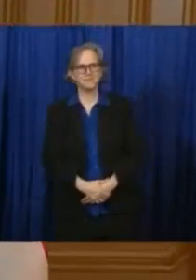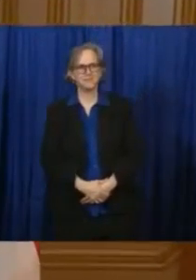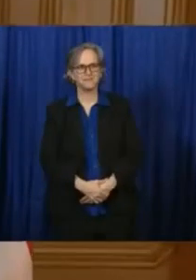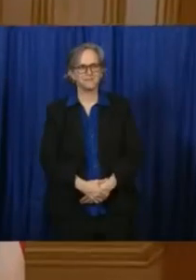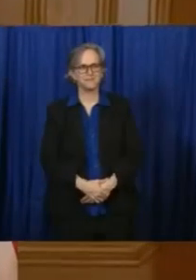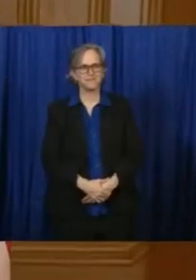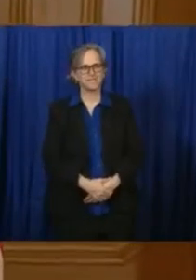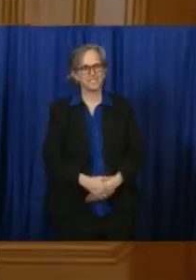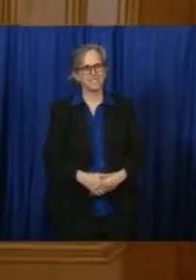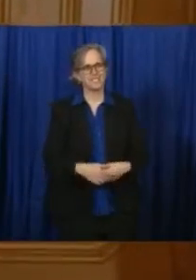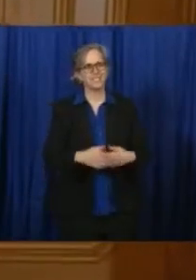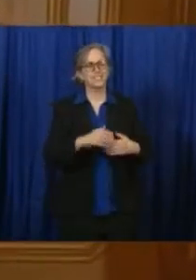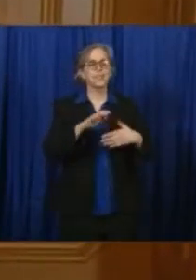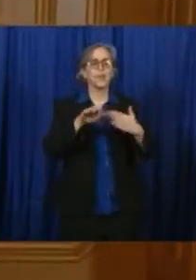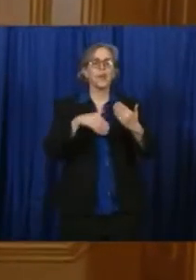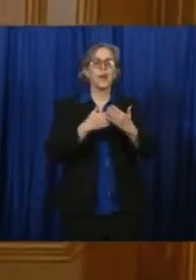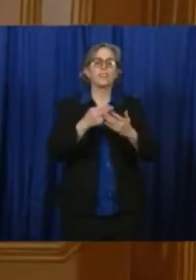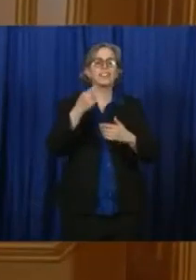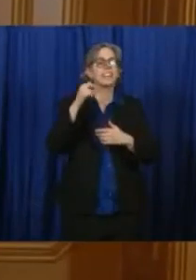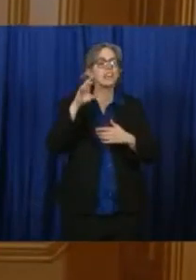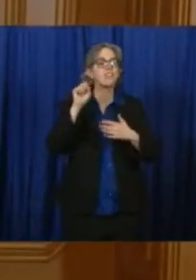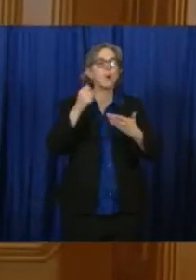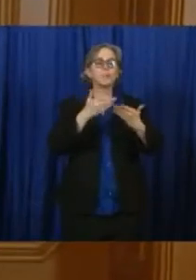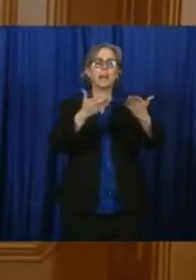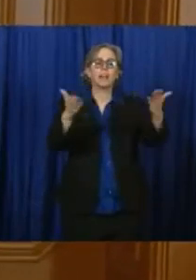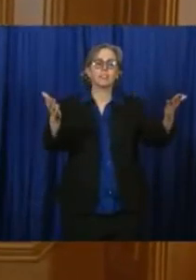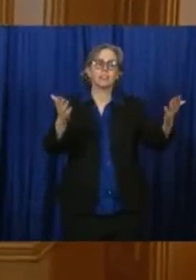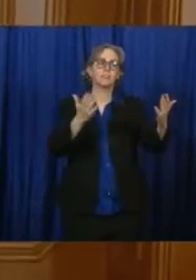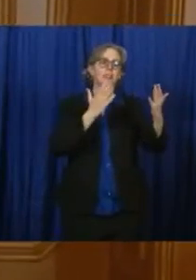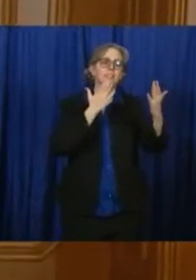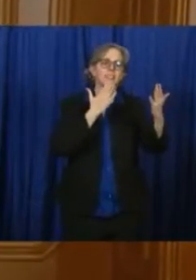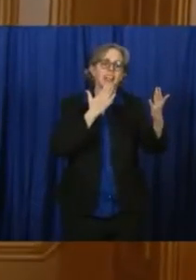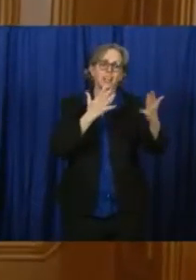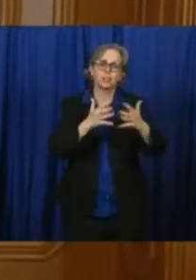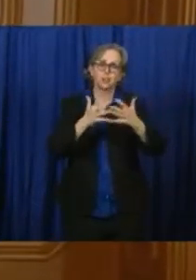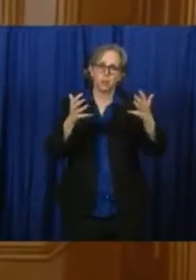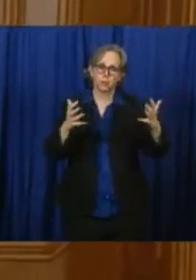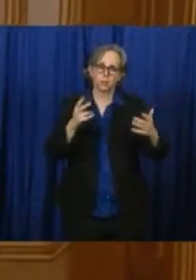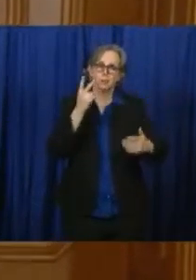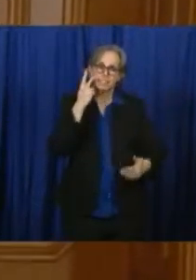So to all our heroes out there, thank you very much. We'll see you all tomorrow.